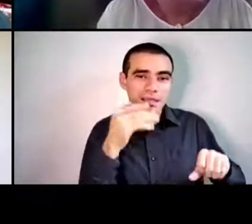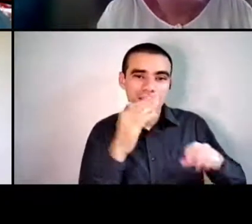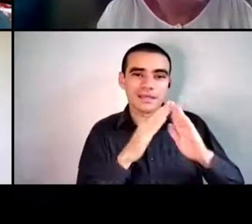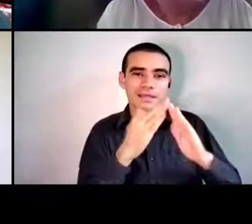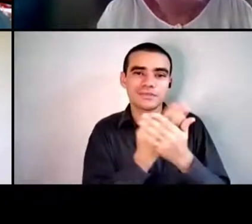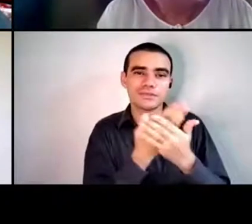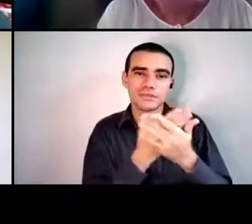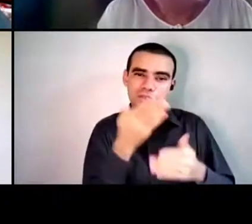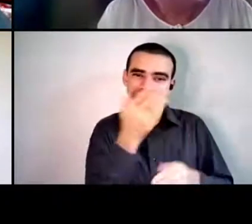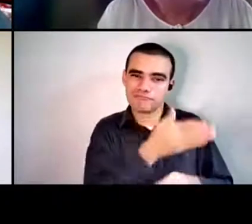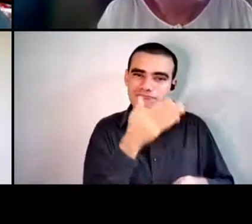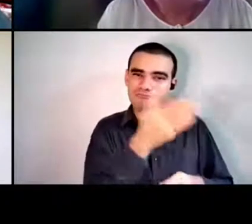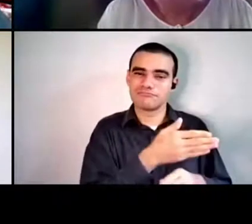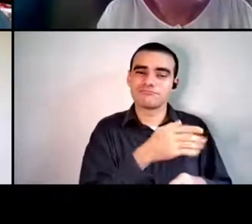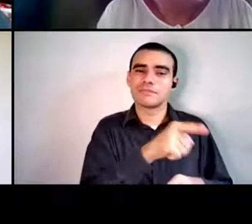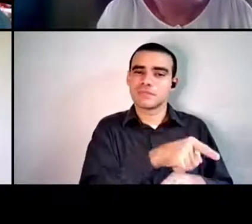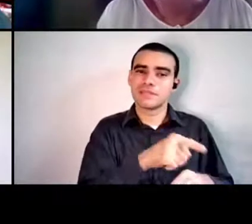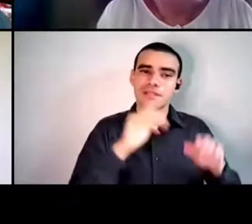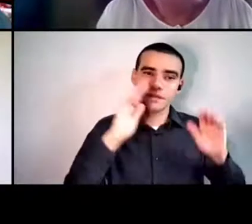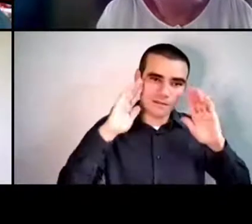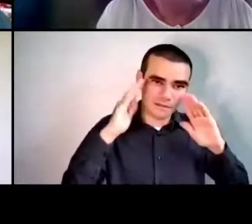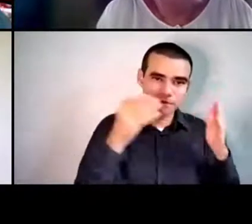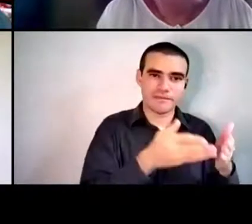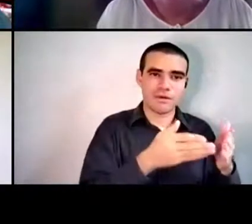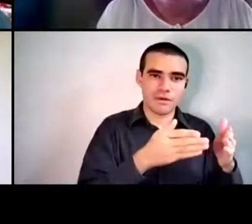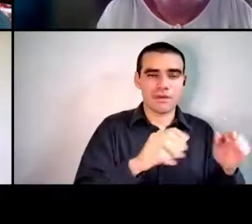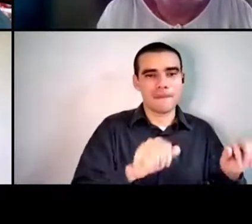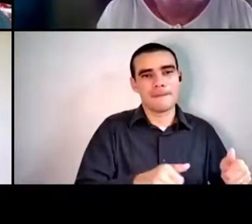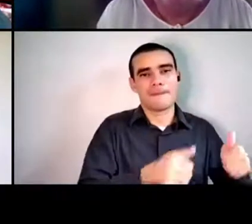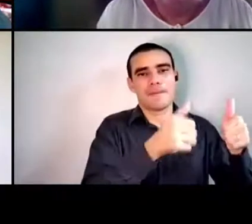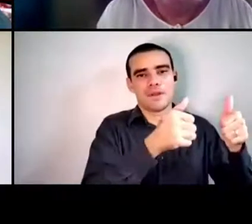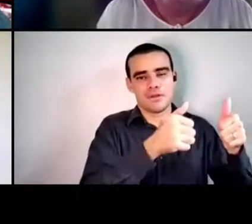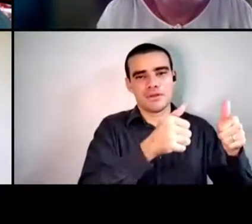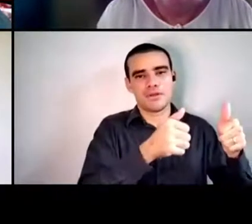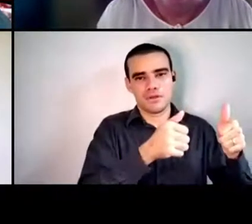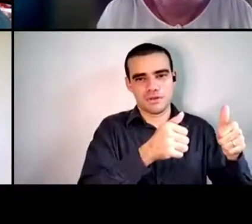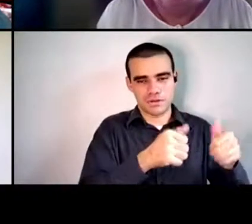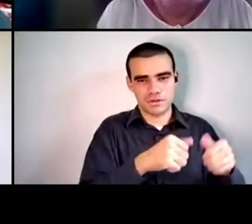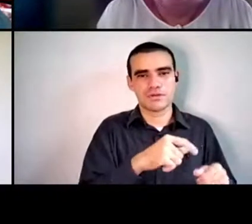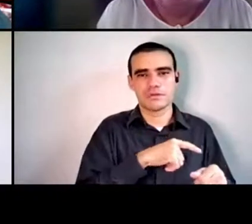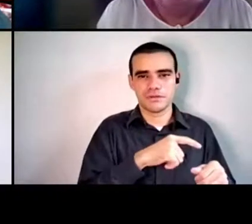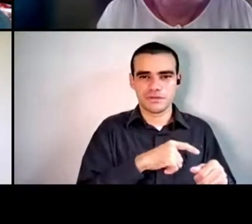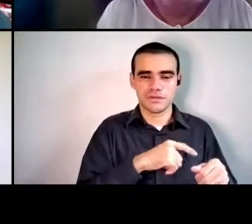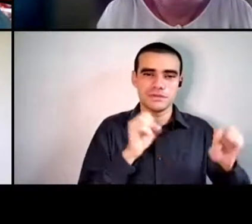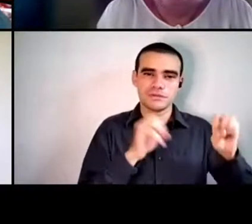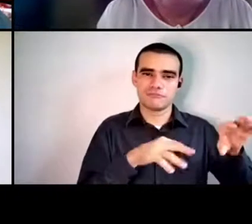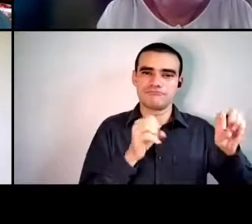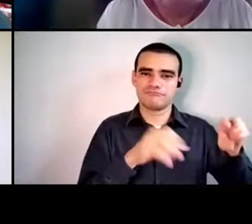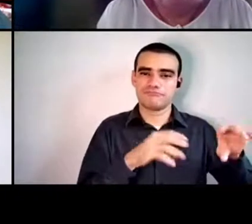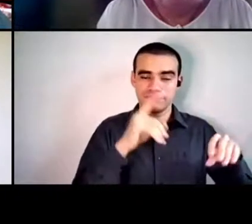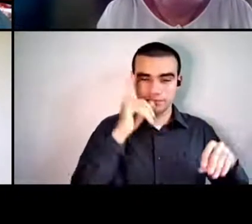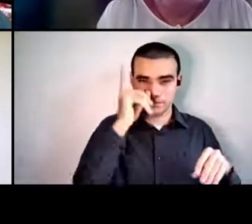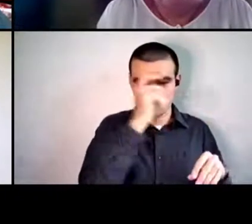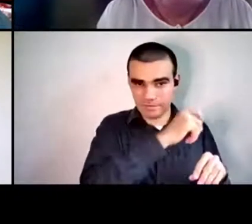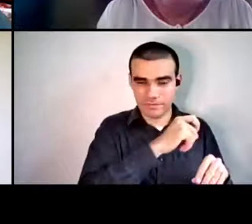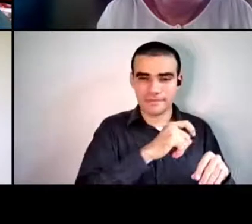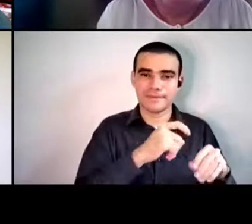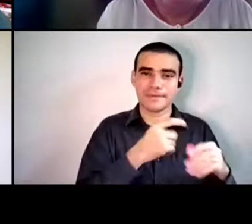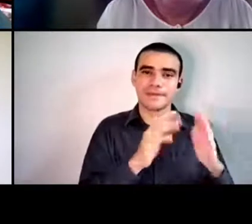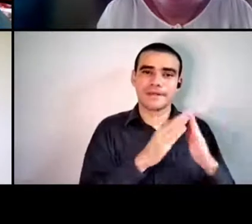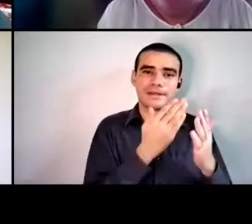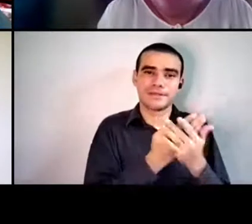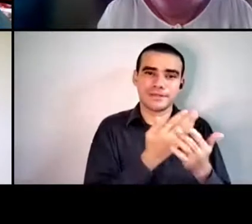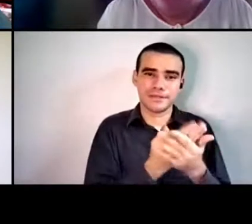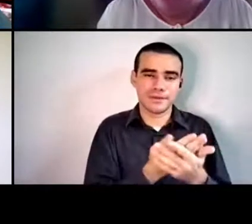going to school. This is the base that we have to work on, and we have the challenge to improve the basic school. We have a wonderful challenge, a huge